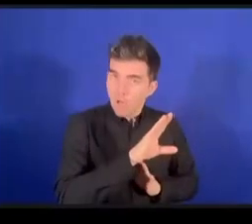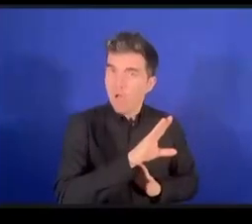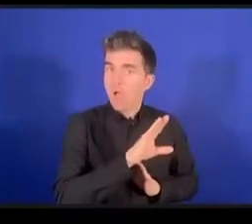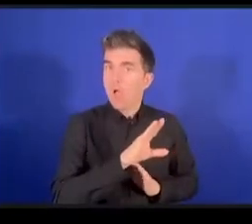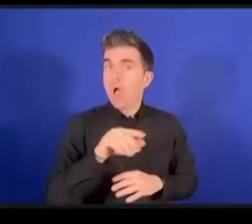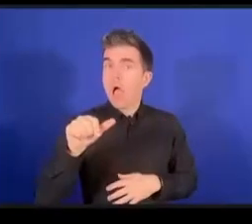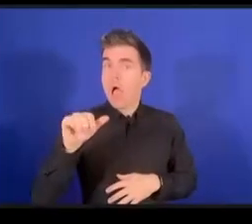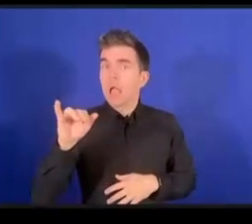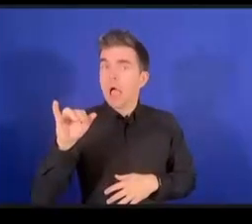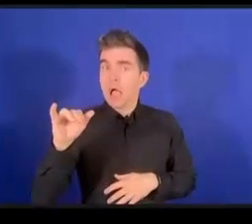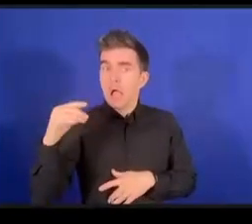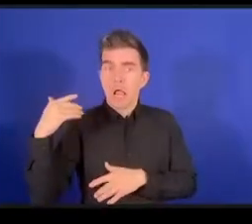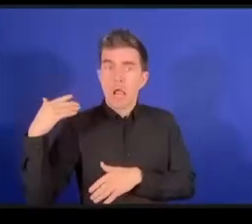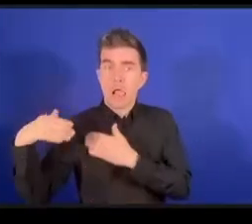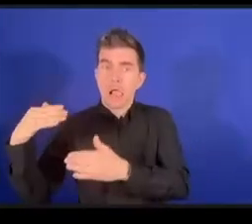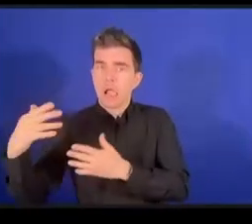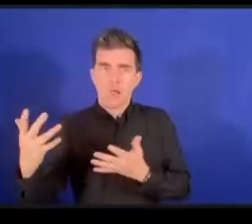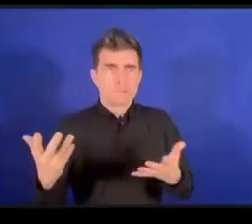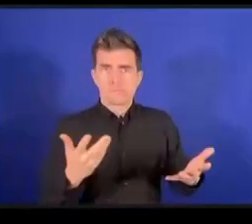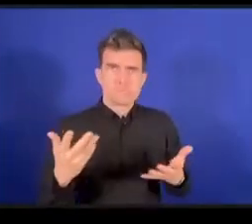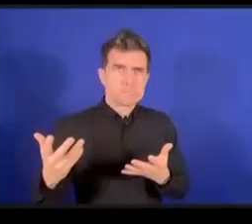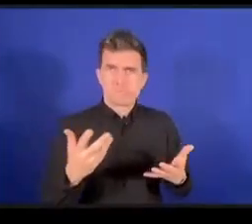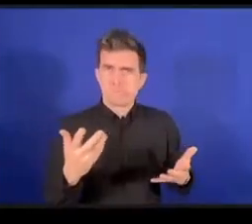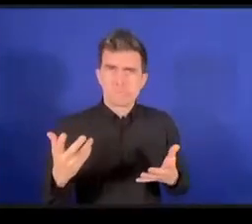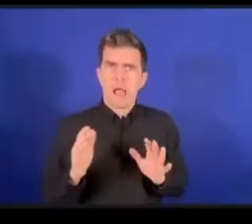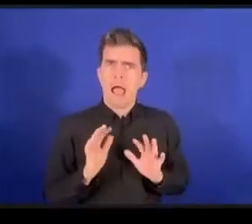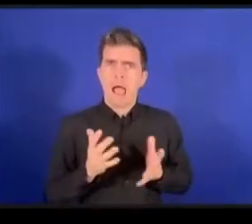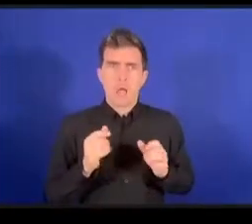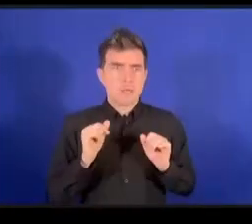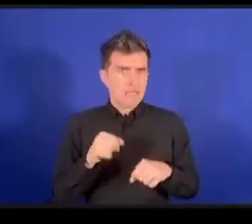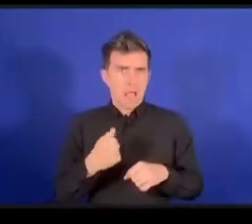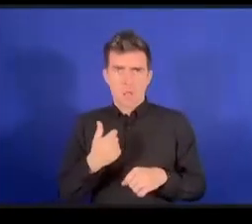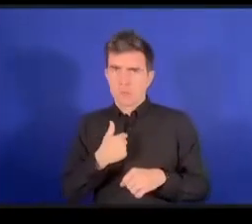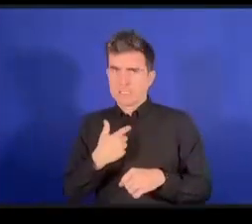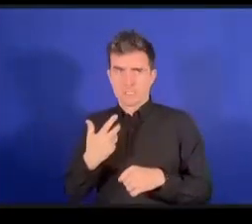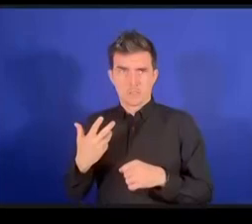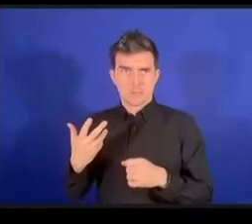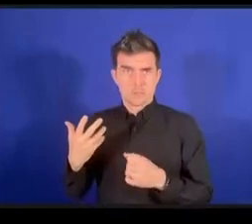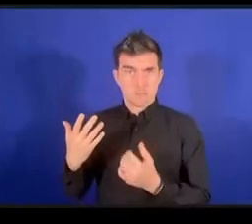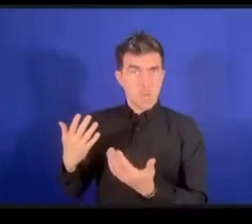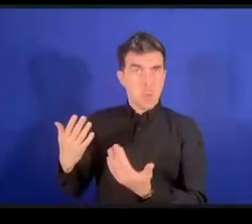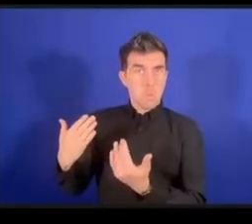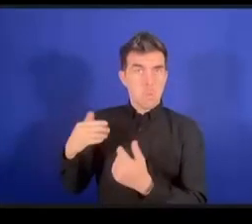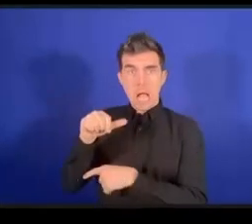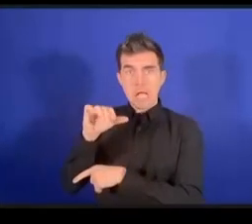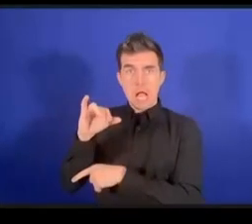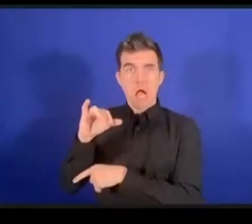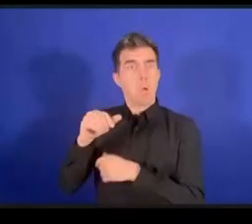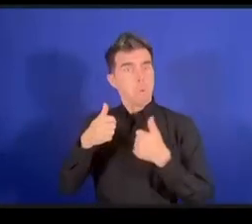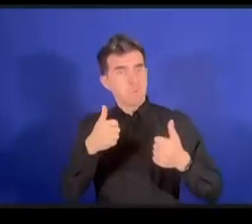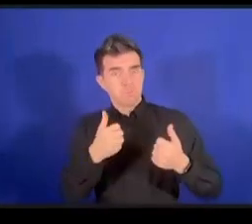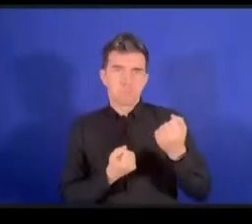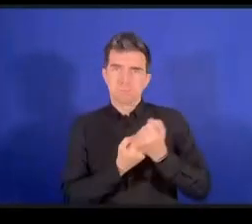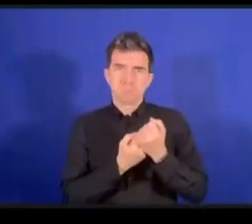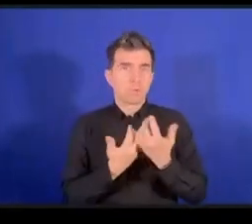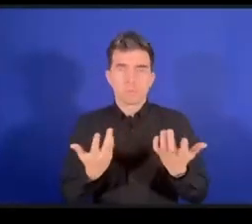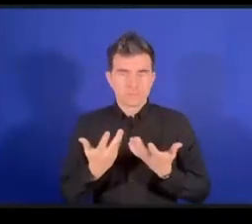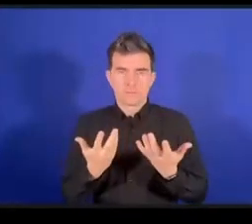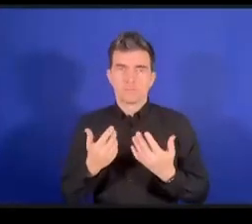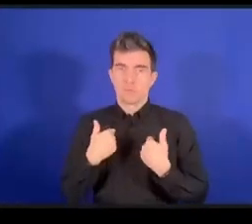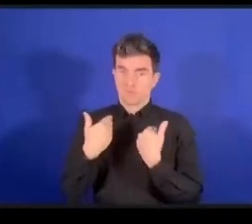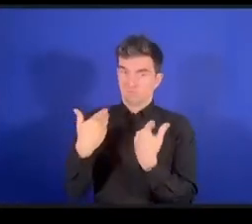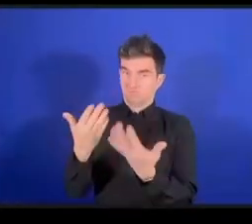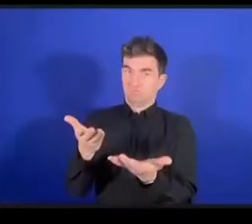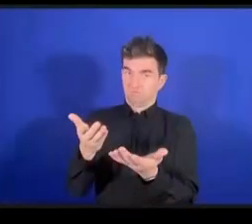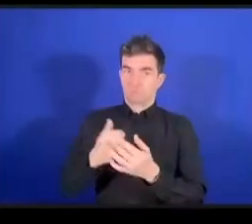internet values? You have the floor, Alejandro. Thank you, Marcos. Thanks, everybody. Apologies for some glitches